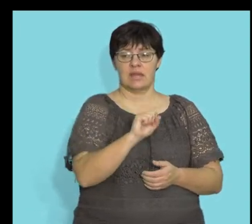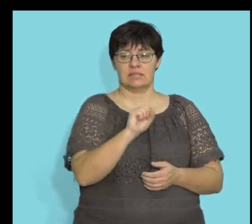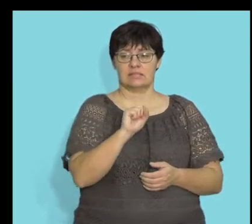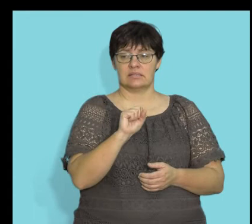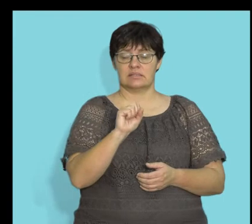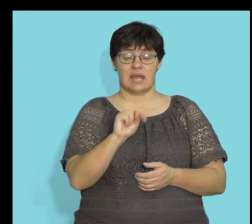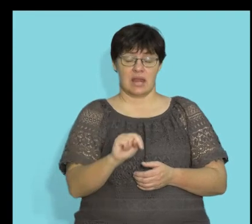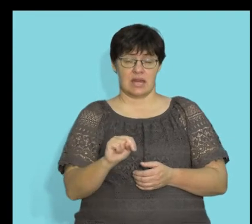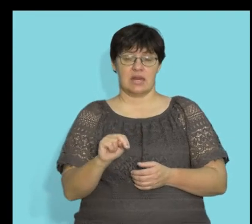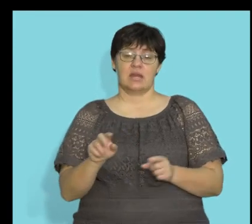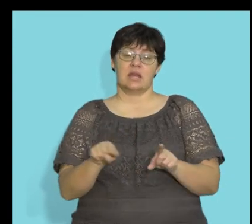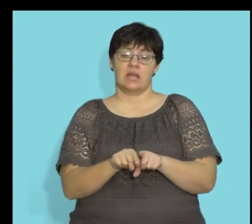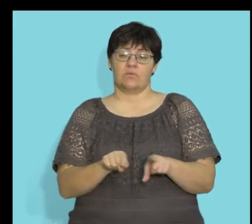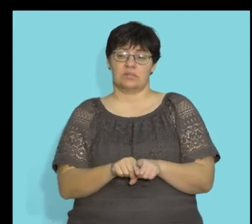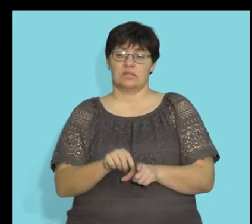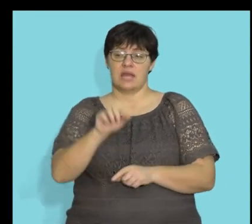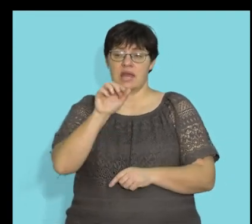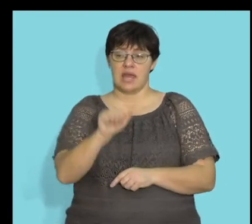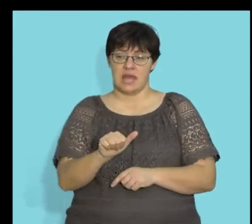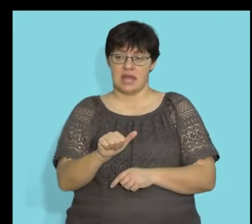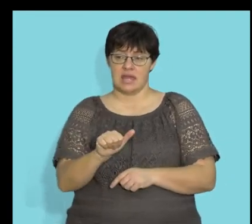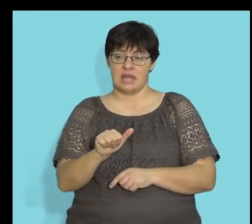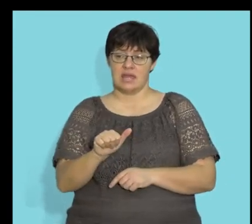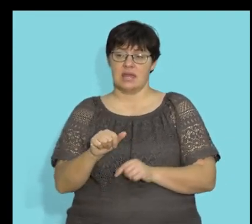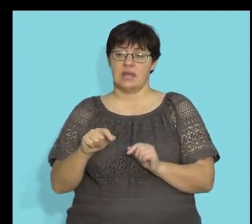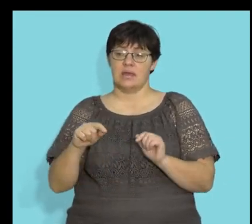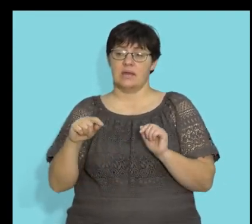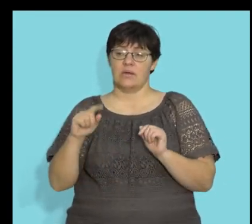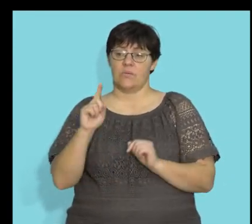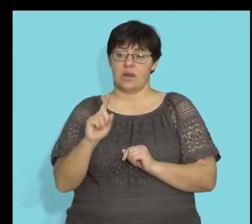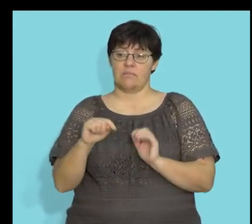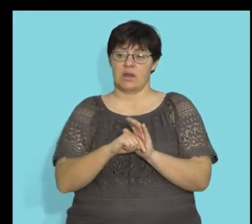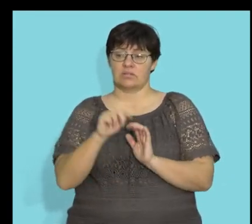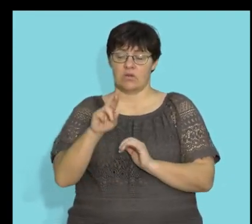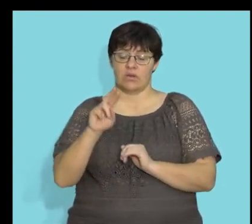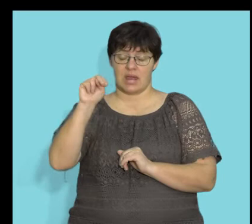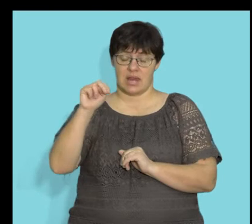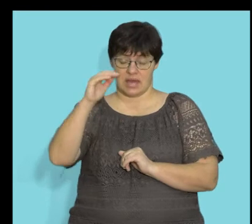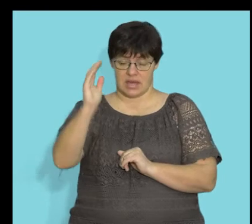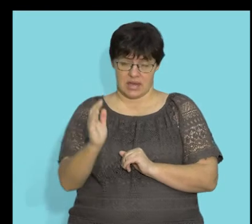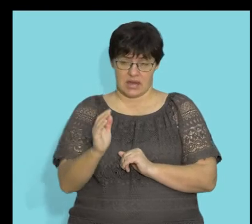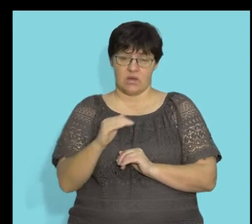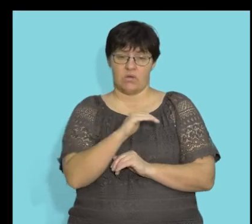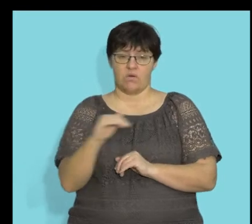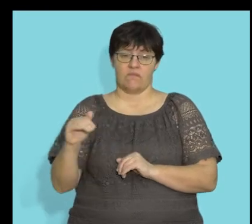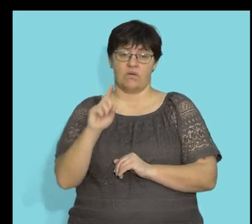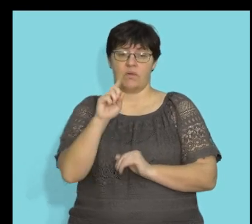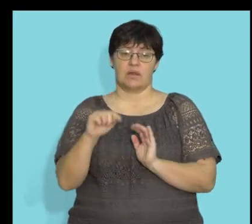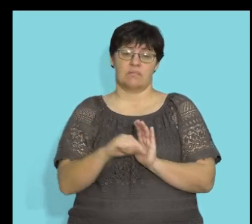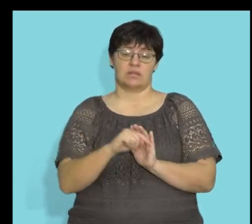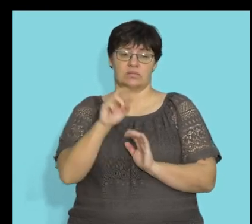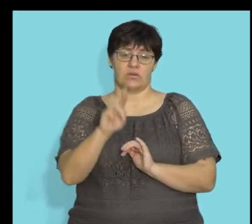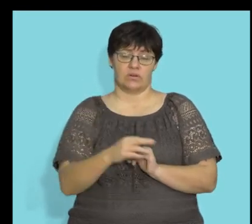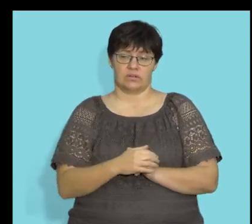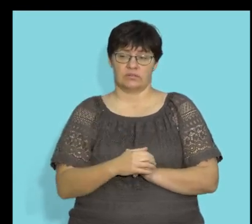be written as A, 1 minus R to the power of N over 1 minus R.